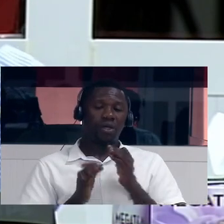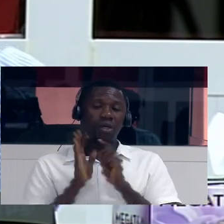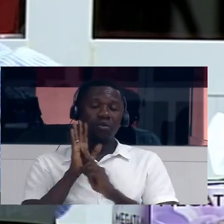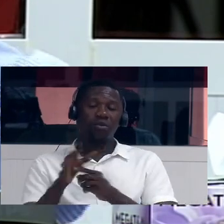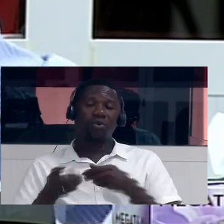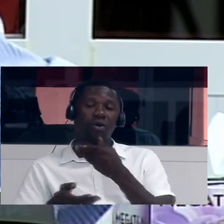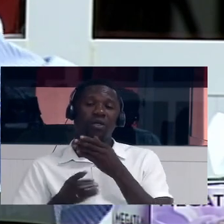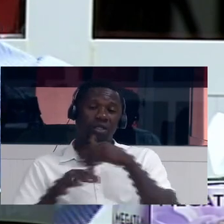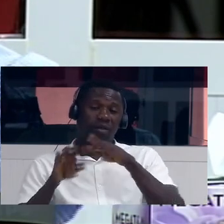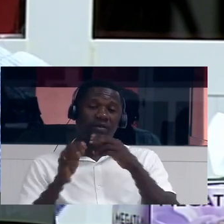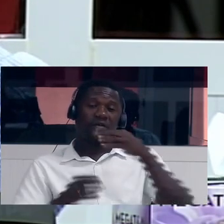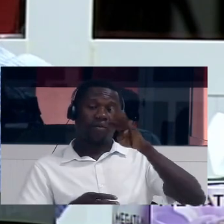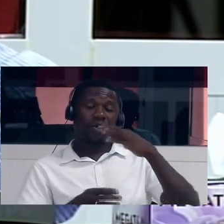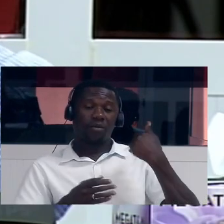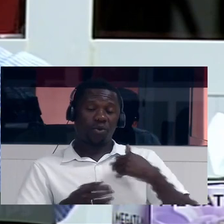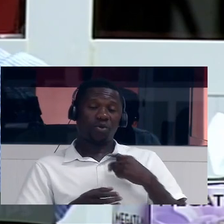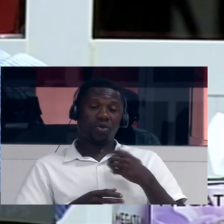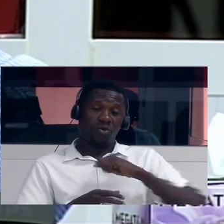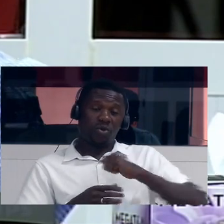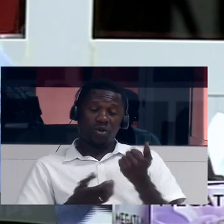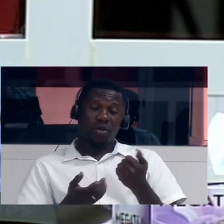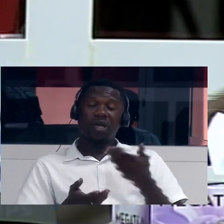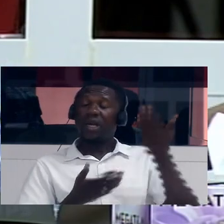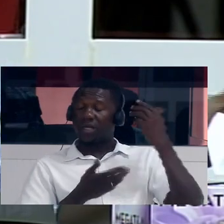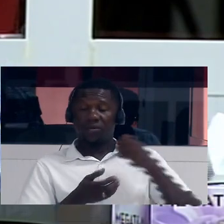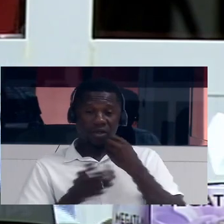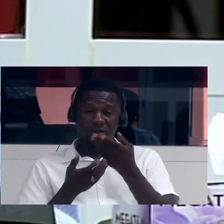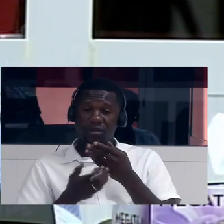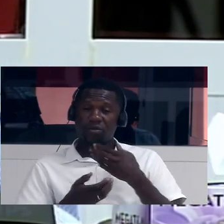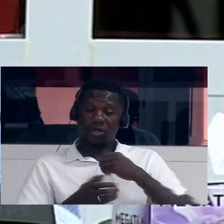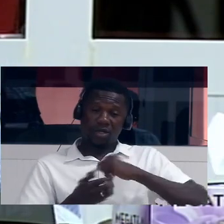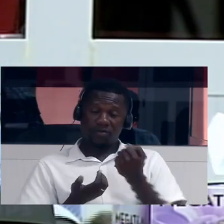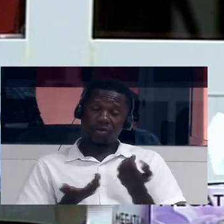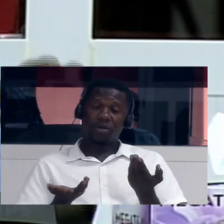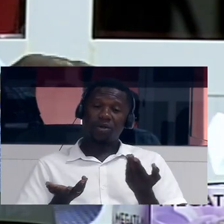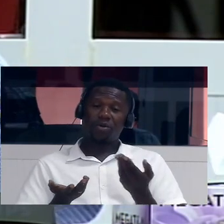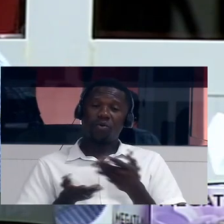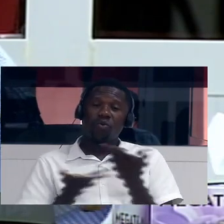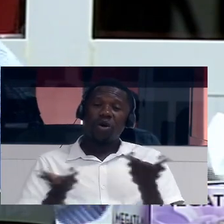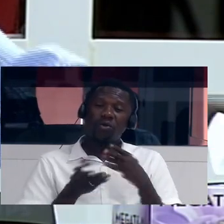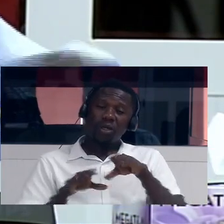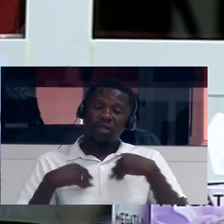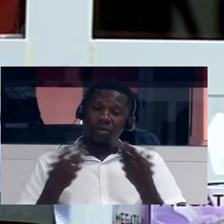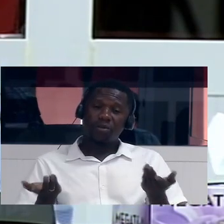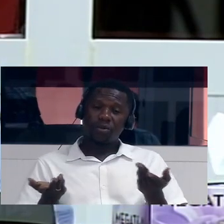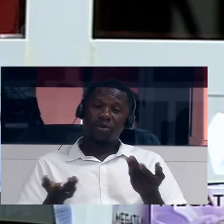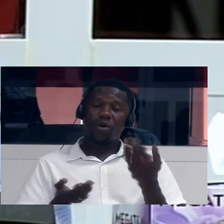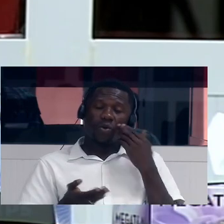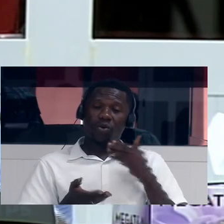dismiss them, and I told you that he had told me and I refused? Come on. So when you go through all